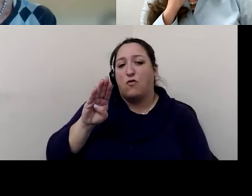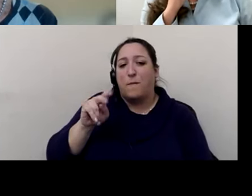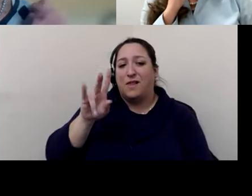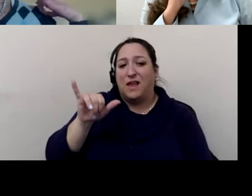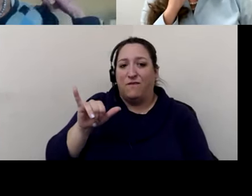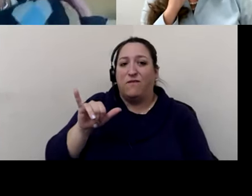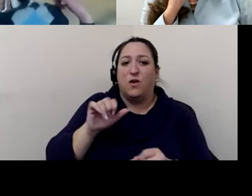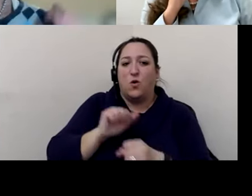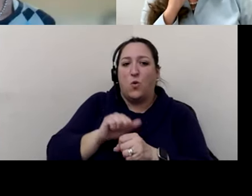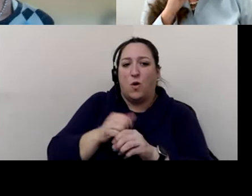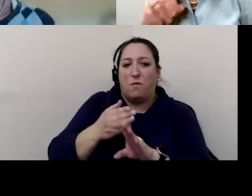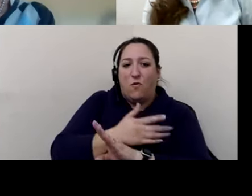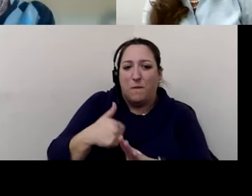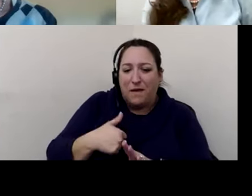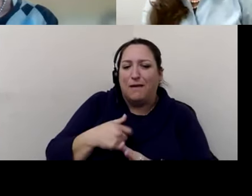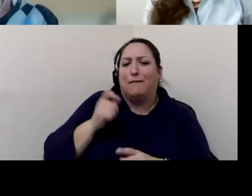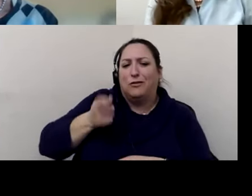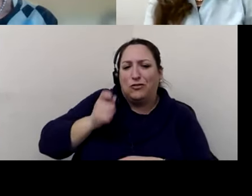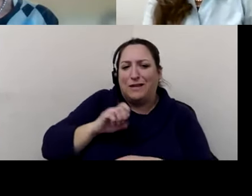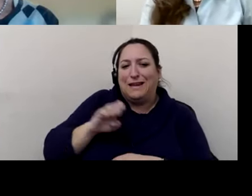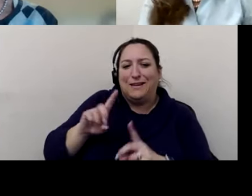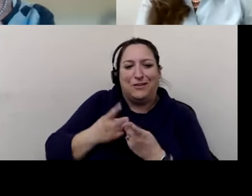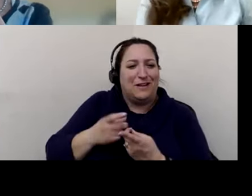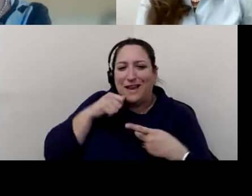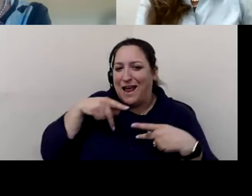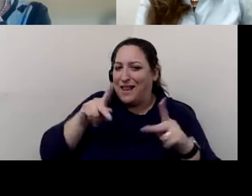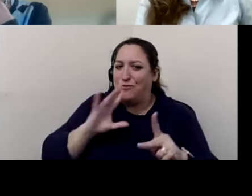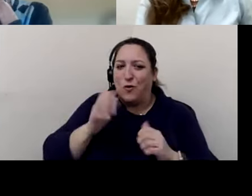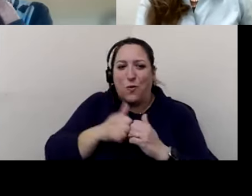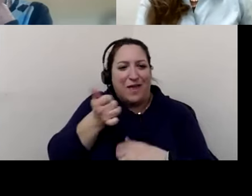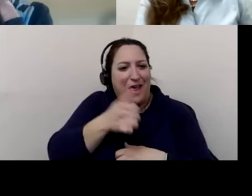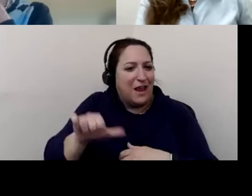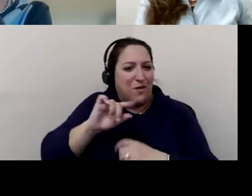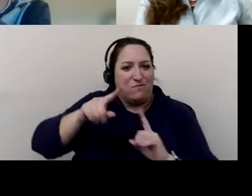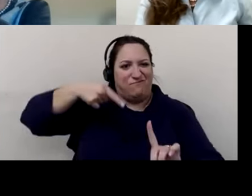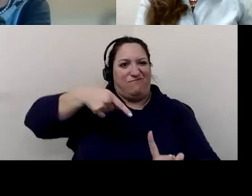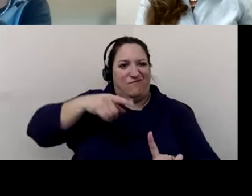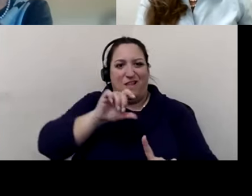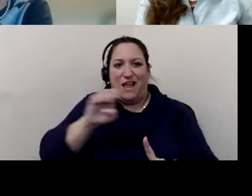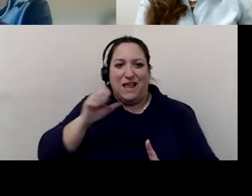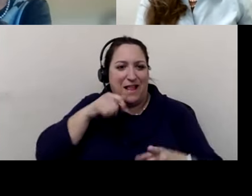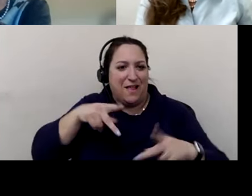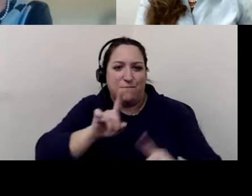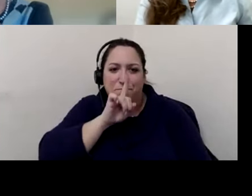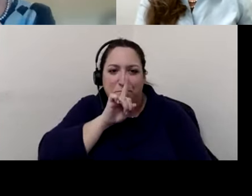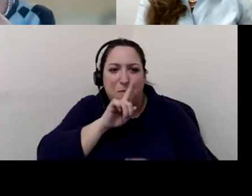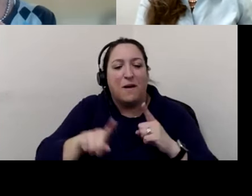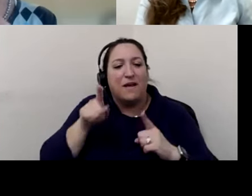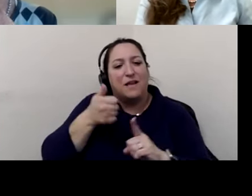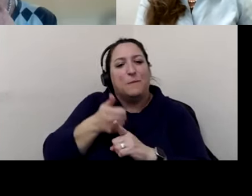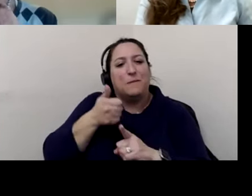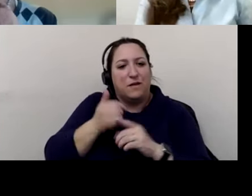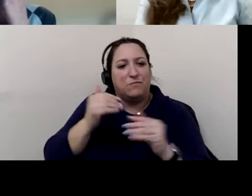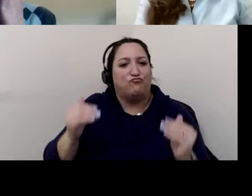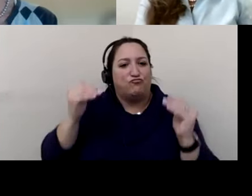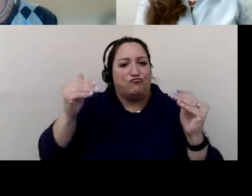at NYCLU, is a magistrate judge in the Eastern District. He's not allowed to talk to anybody about the case. But the fact that he was elevated as a magistrate